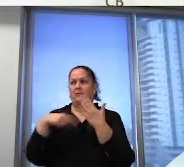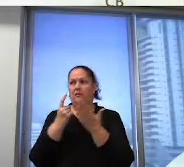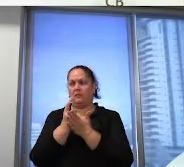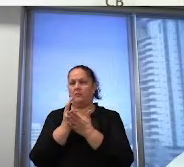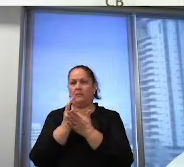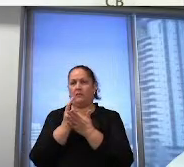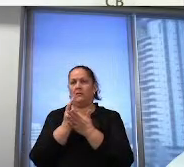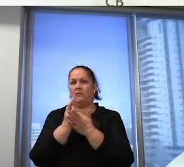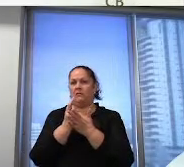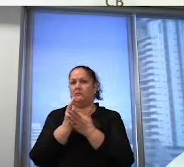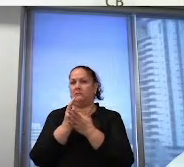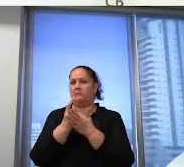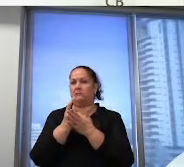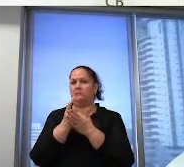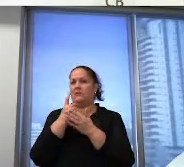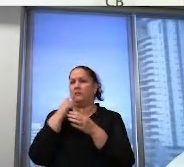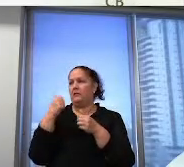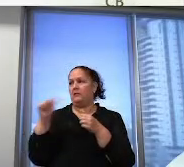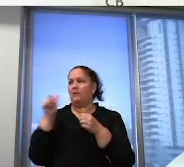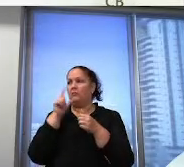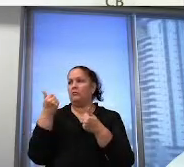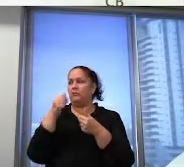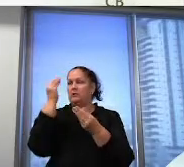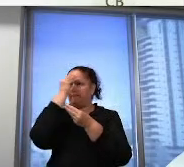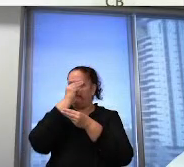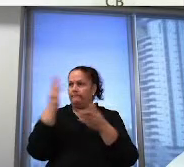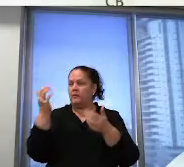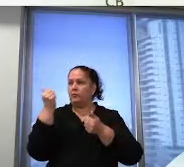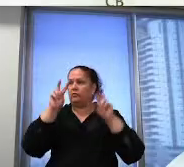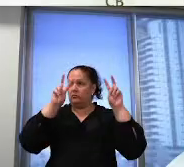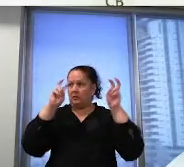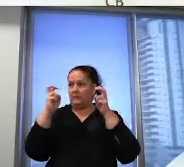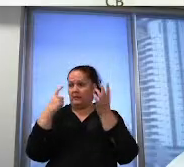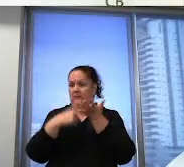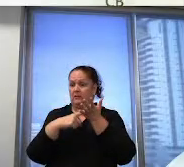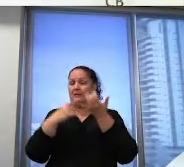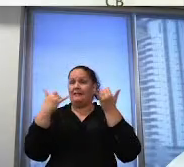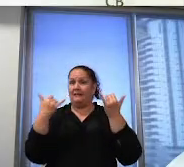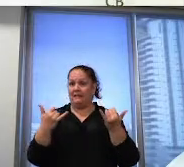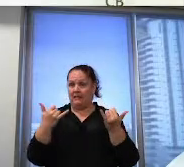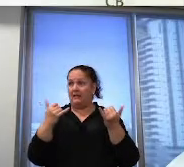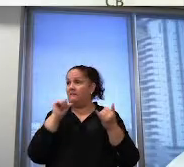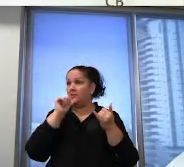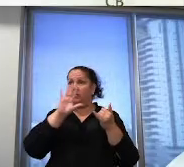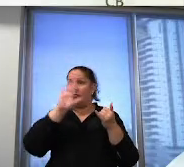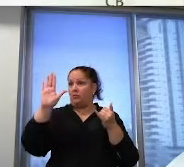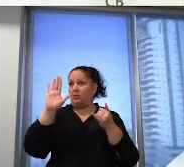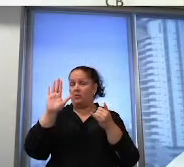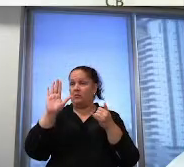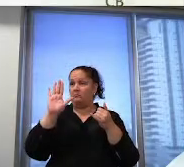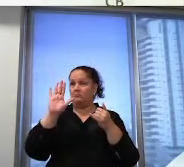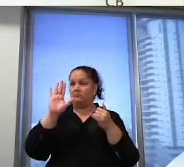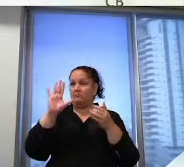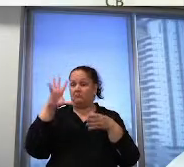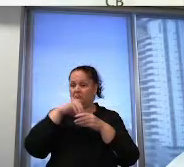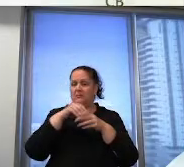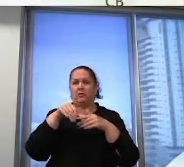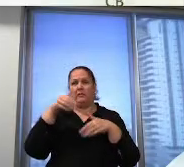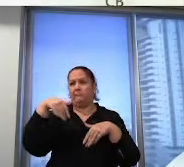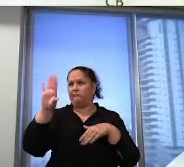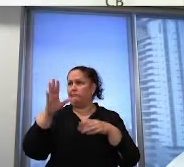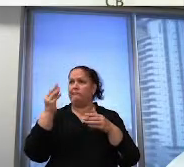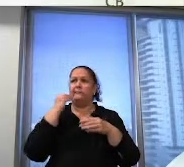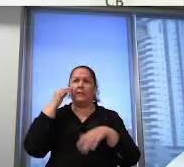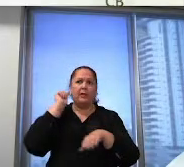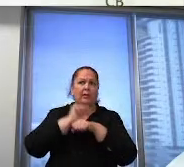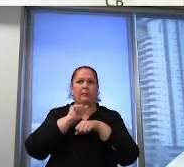hour. And so that goes for anything else. We'll try to announce the subtopic, and if you're not involved, you can go out for